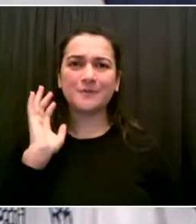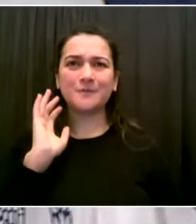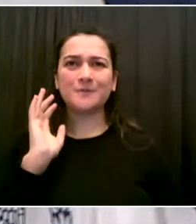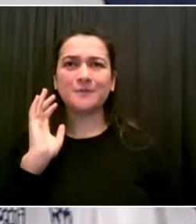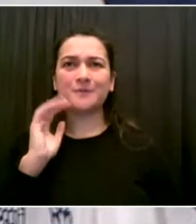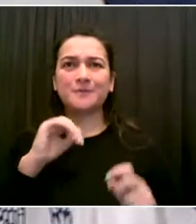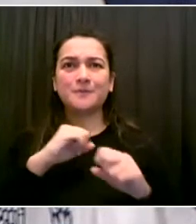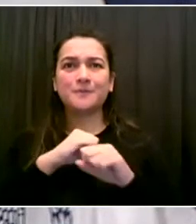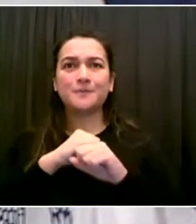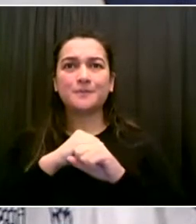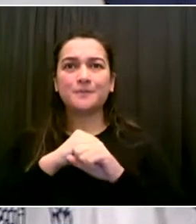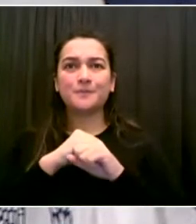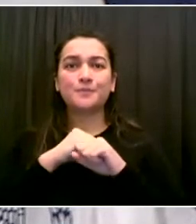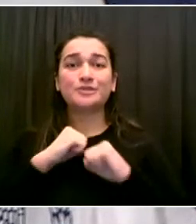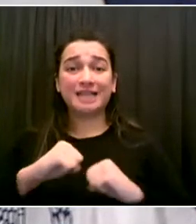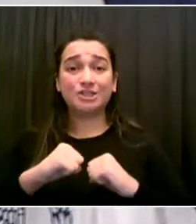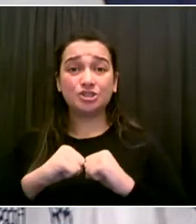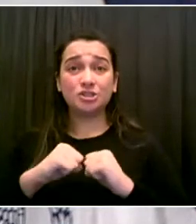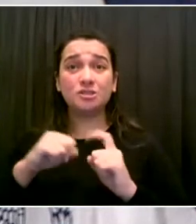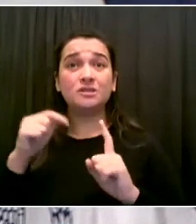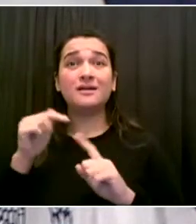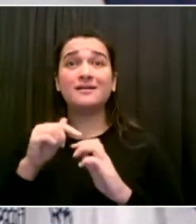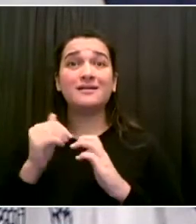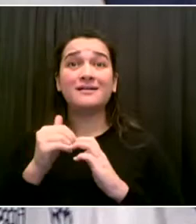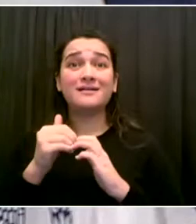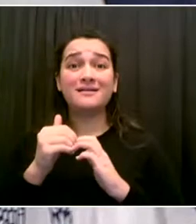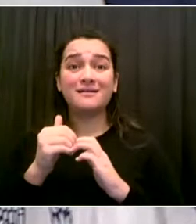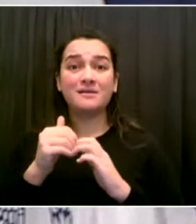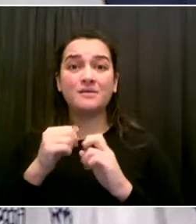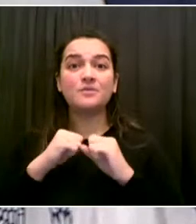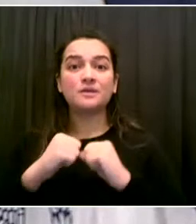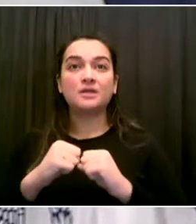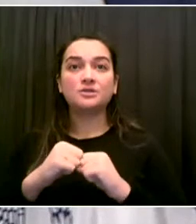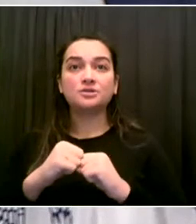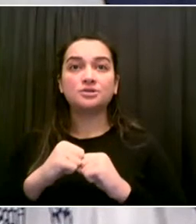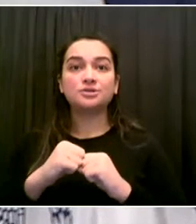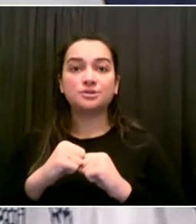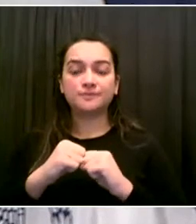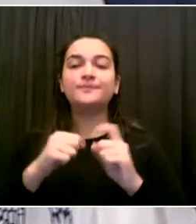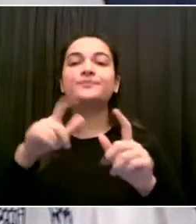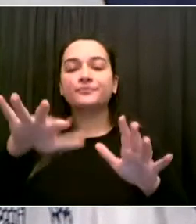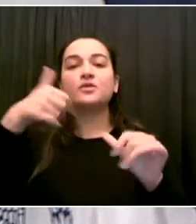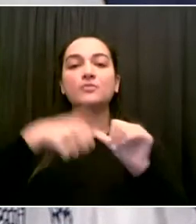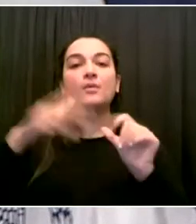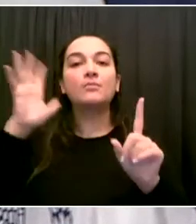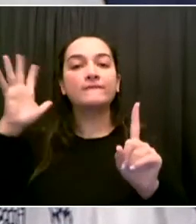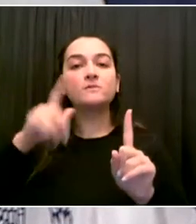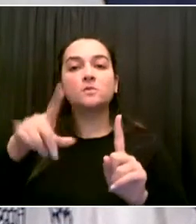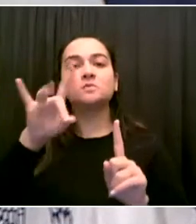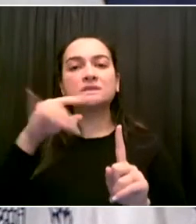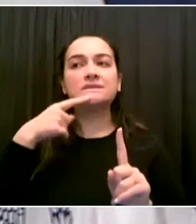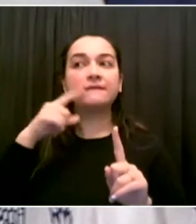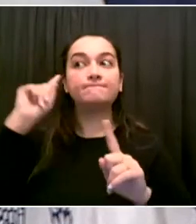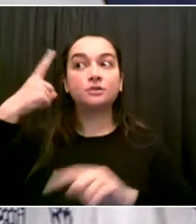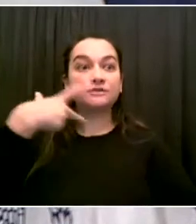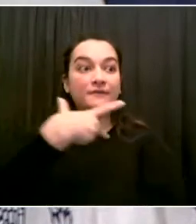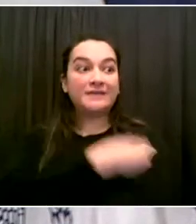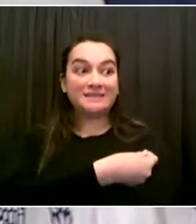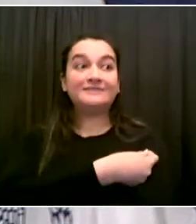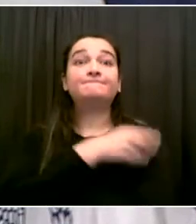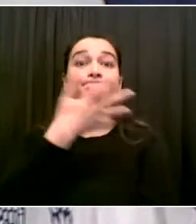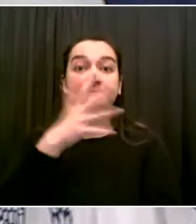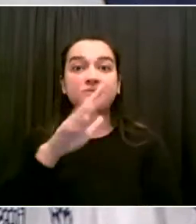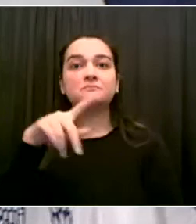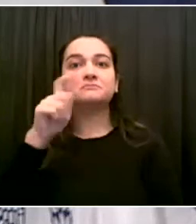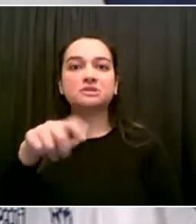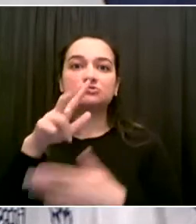a vaccine in light of what they said was the concern about a fourth wave and the proliferation of variants. Did you see that? And